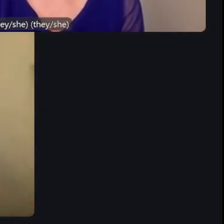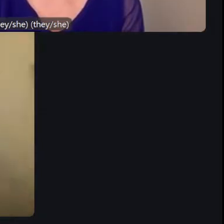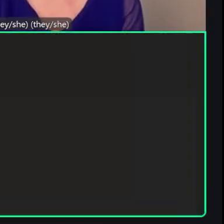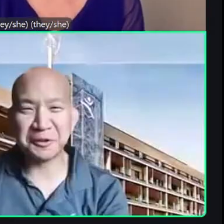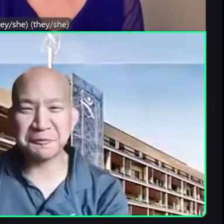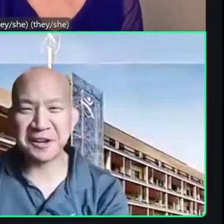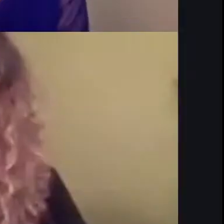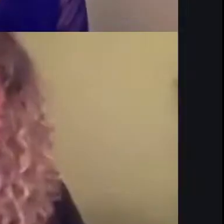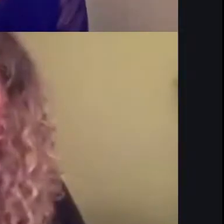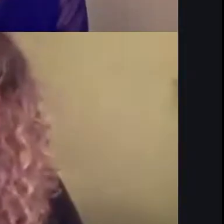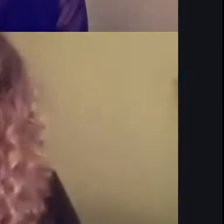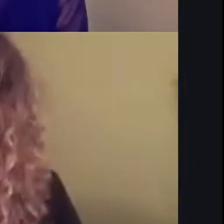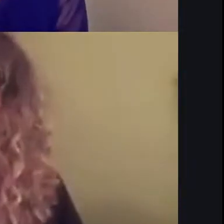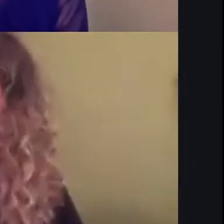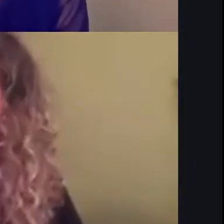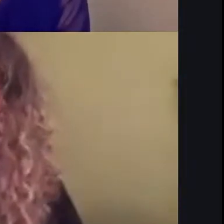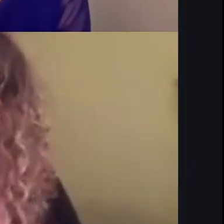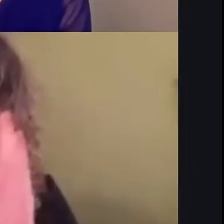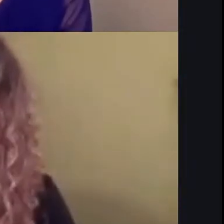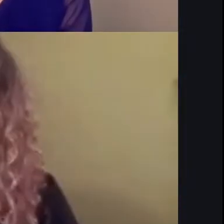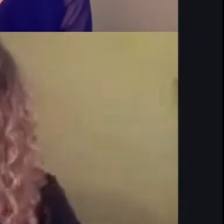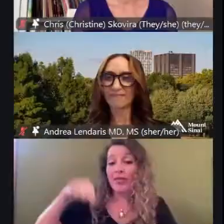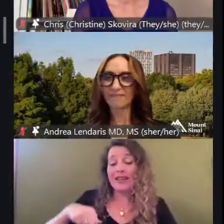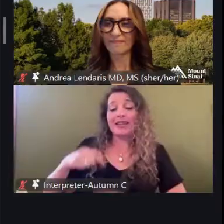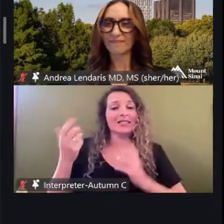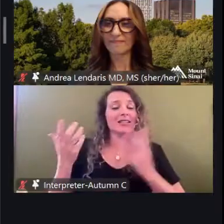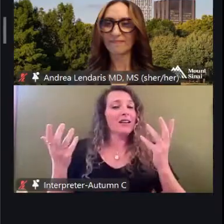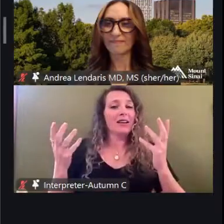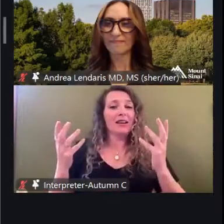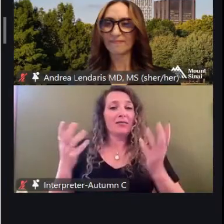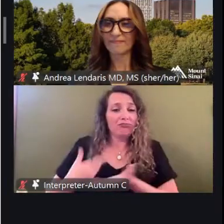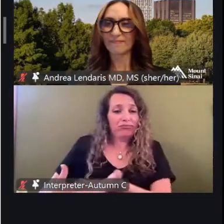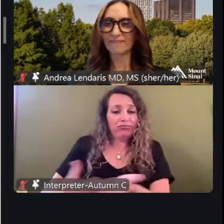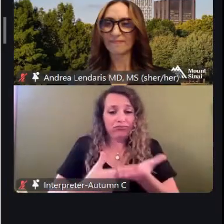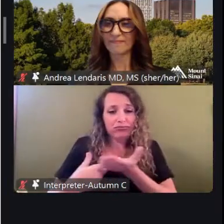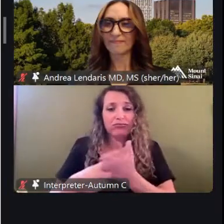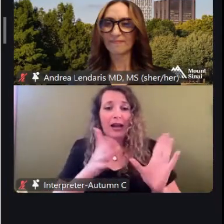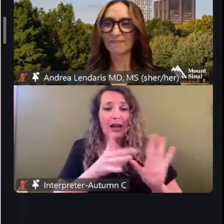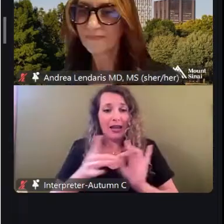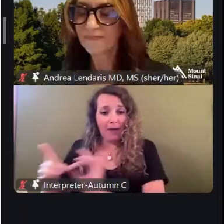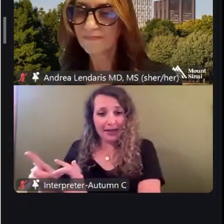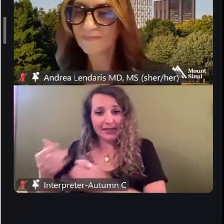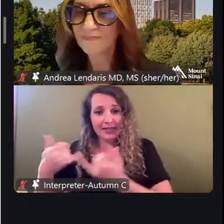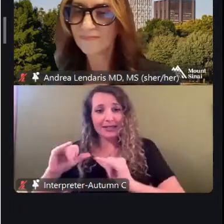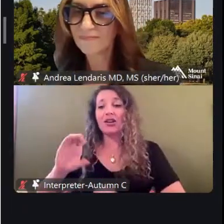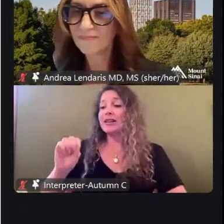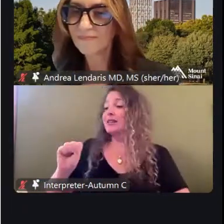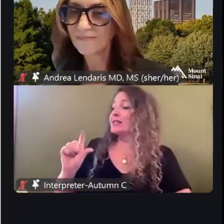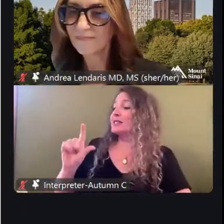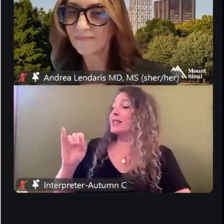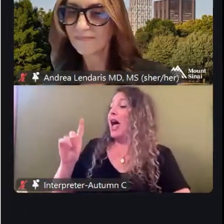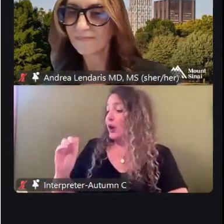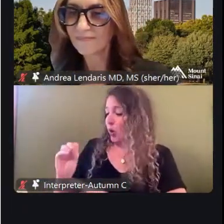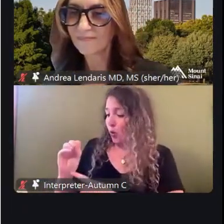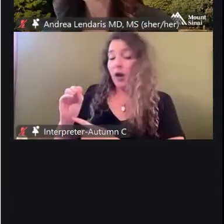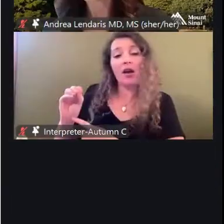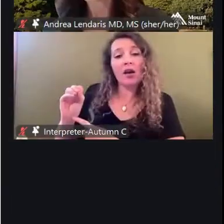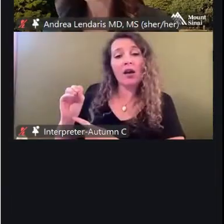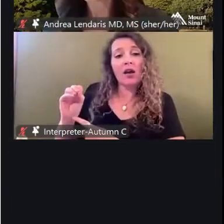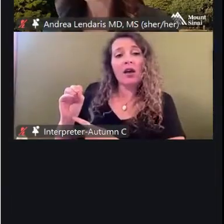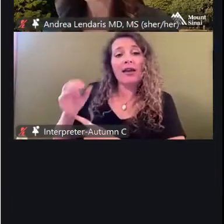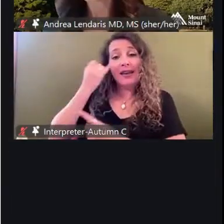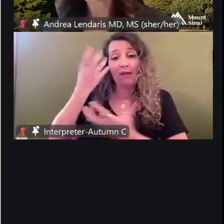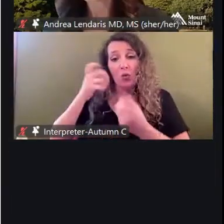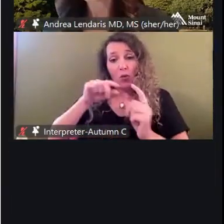Great. Thank you, everybody, for this fantastic session. There are still some comments in the Slido if you want to go check those out